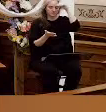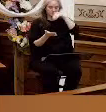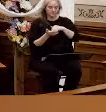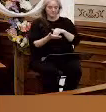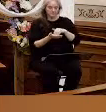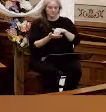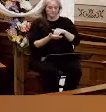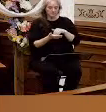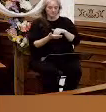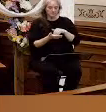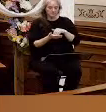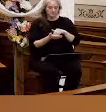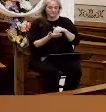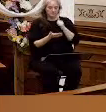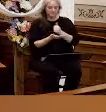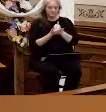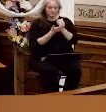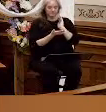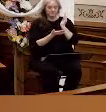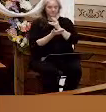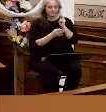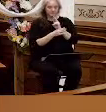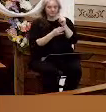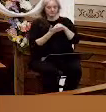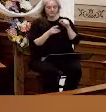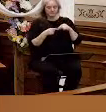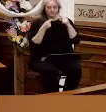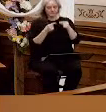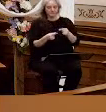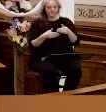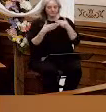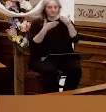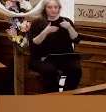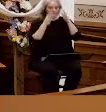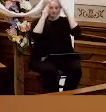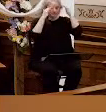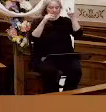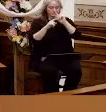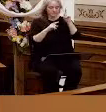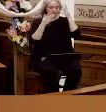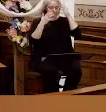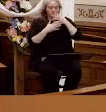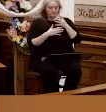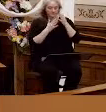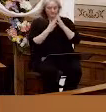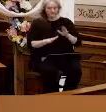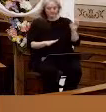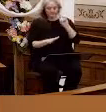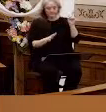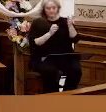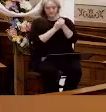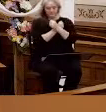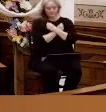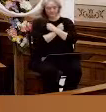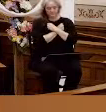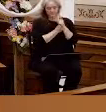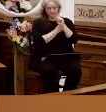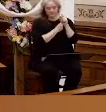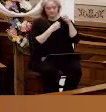to offer hope where there is sorrow, peace where there is chaos, and love where there is